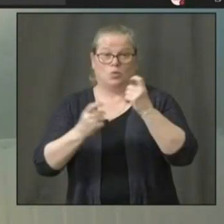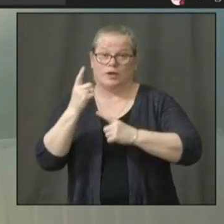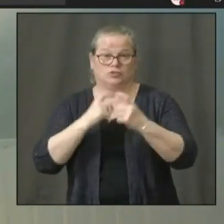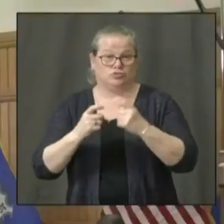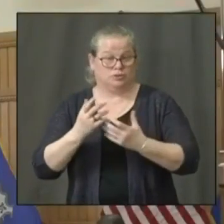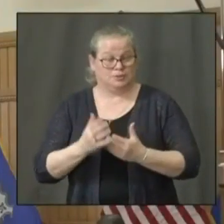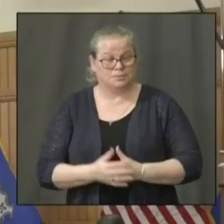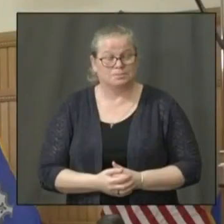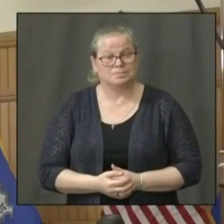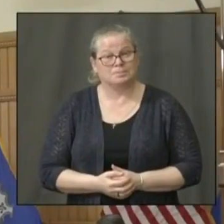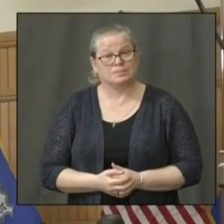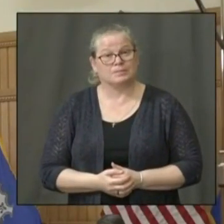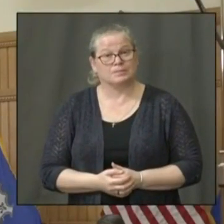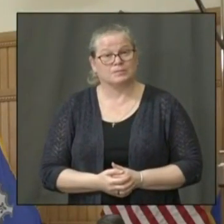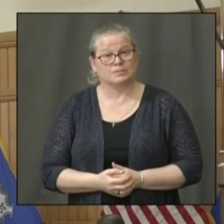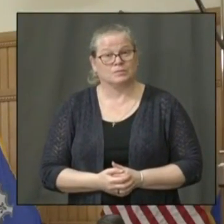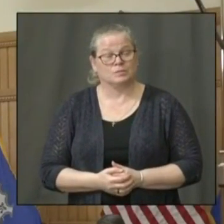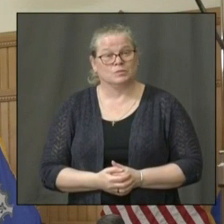appropriate time.